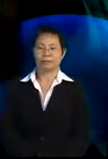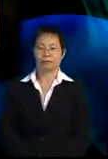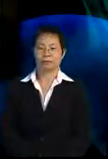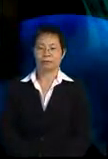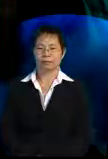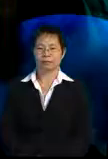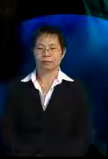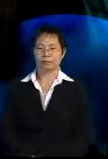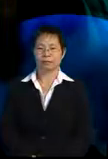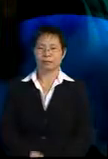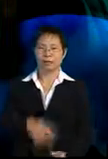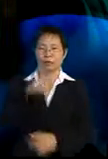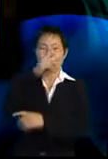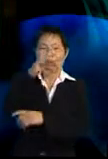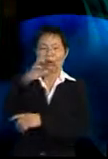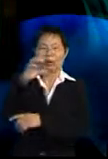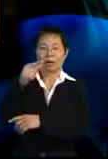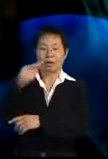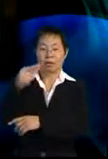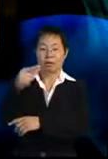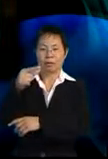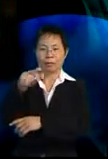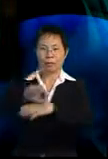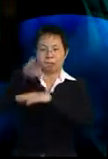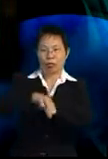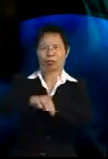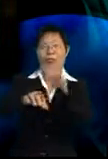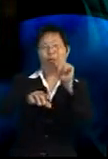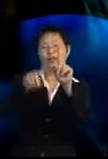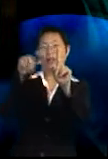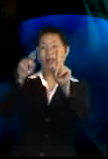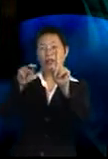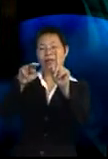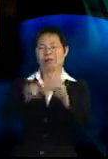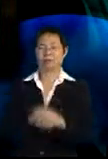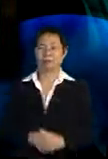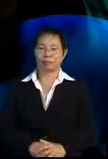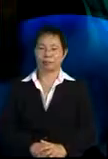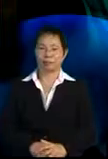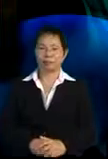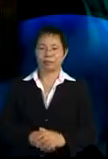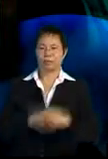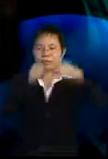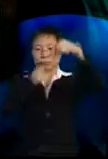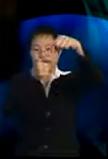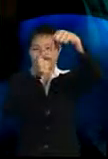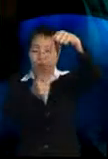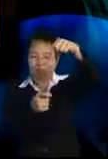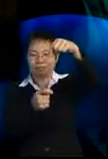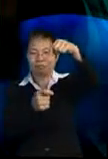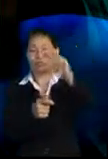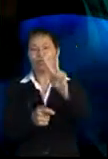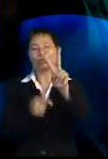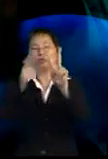Mass of 100 grams, the force is 1 Newton. Extension of spring is